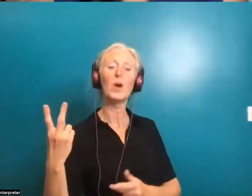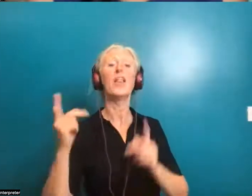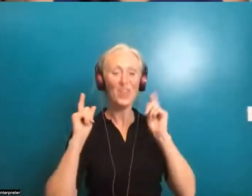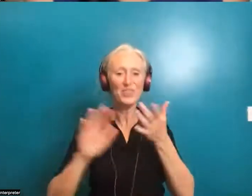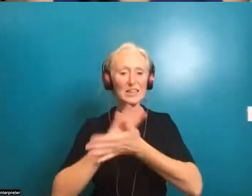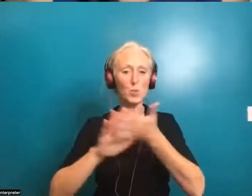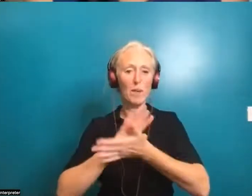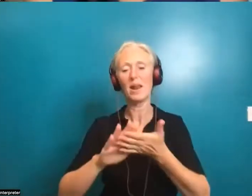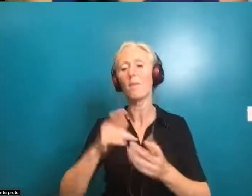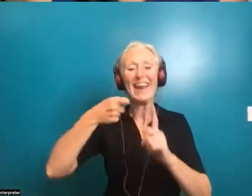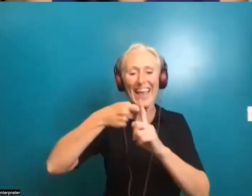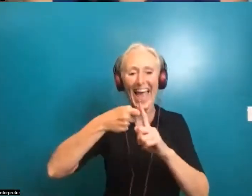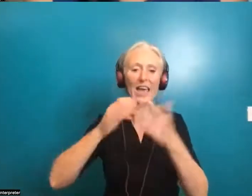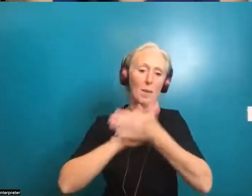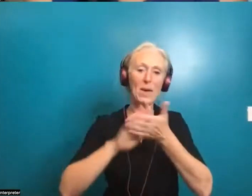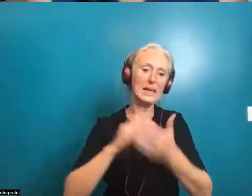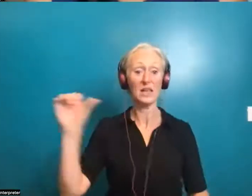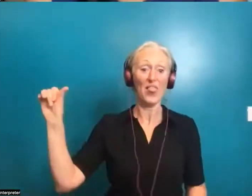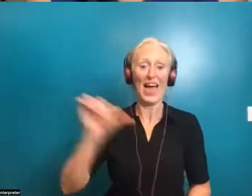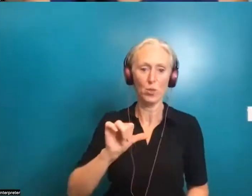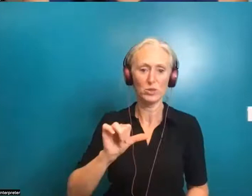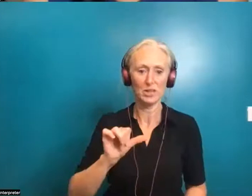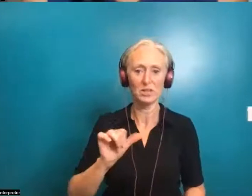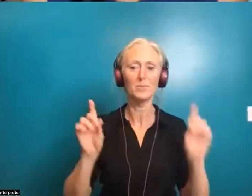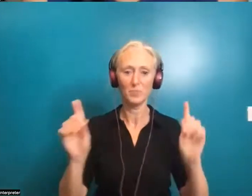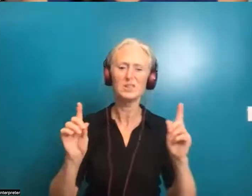just abbreviated it. I hope that answers your question.